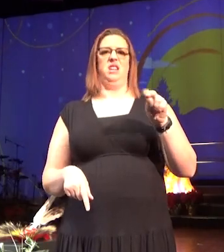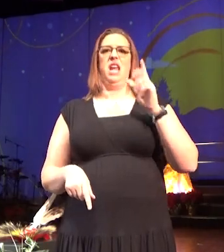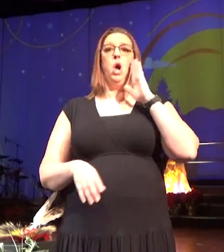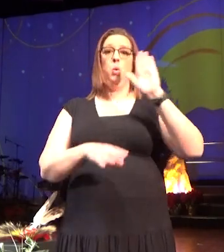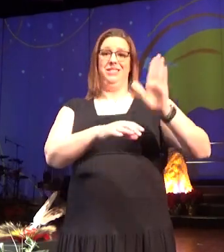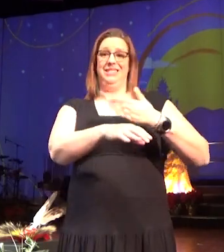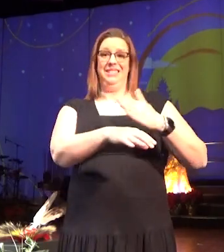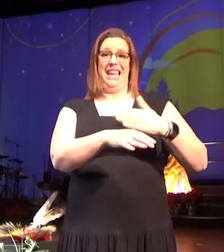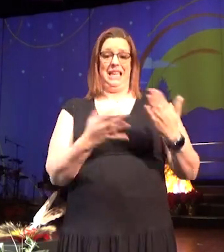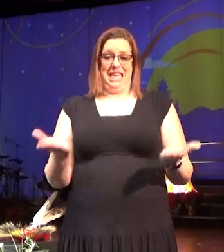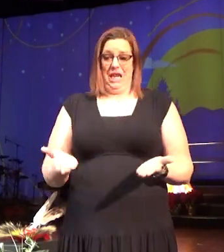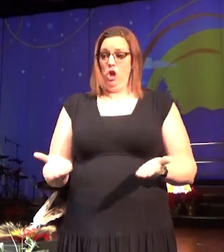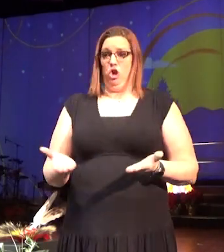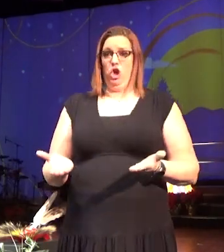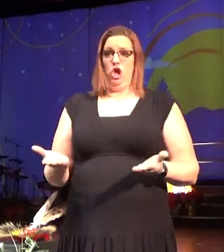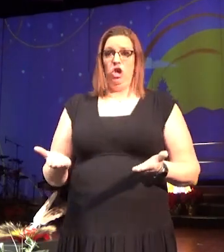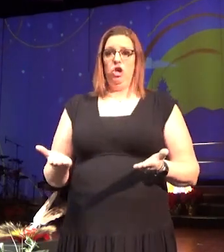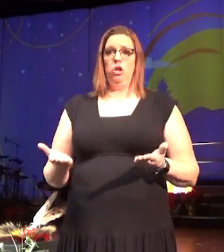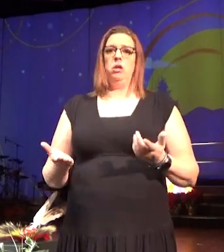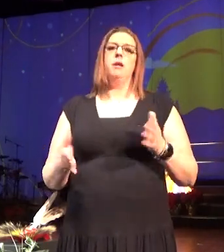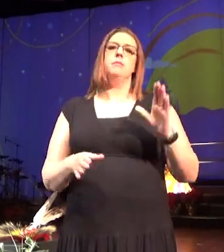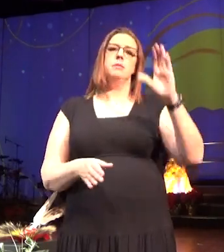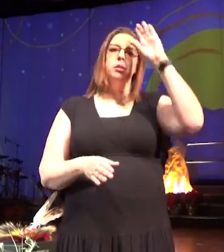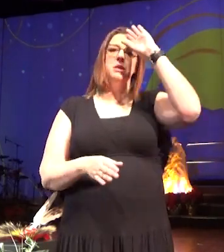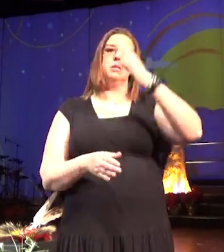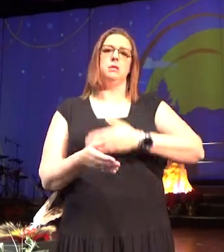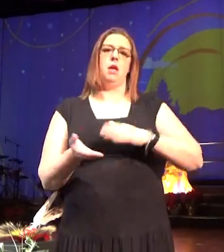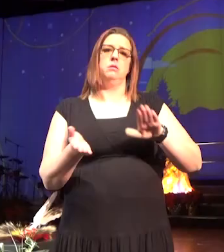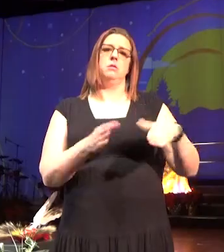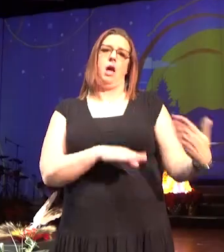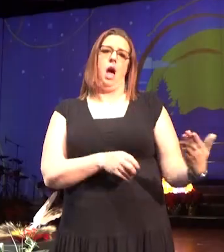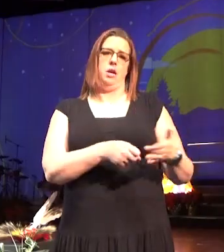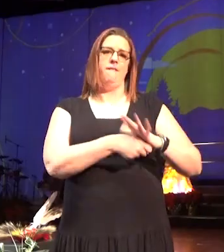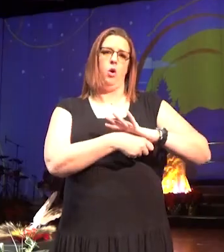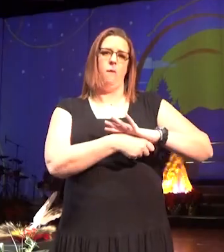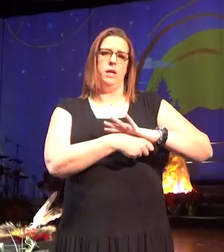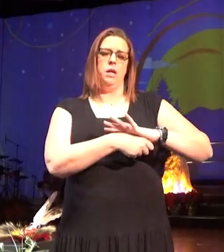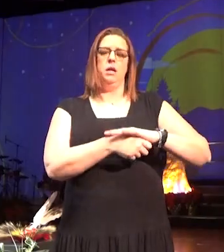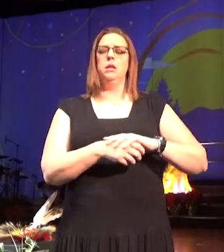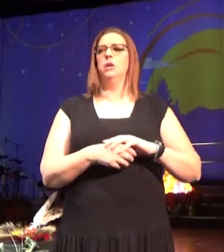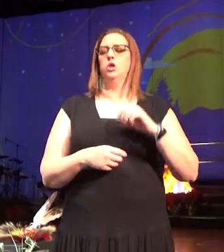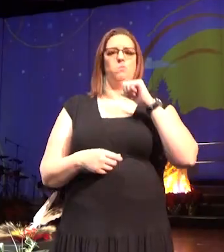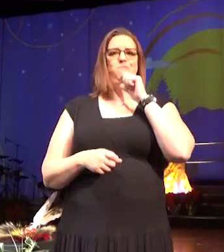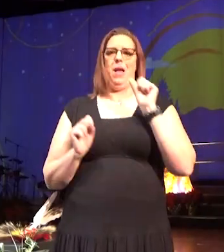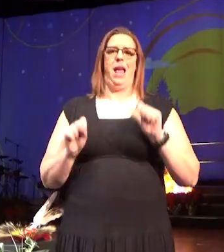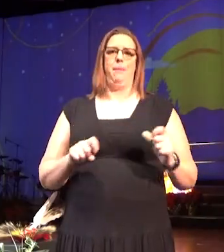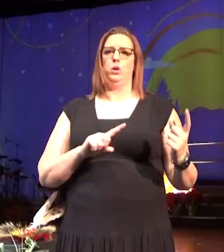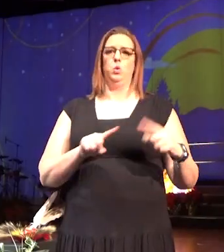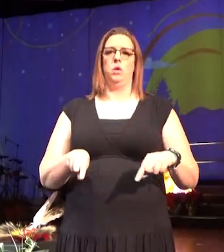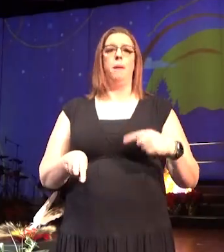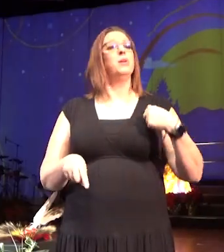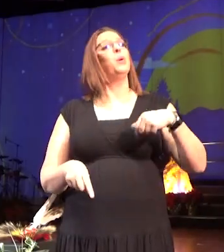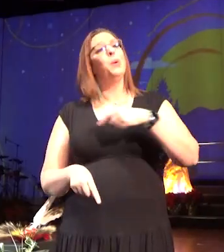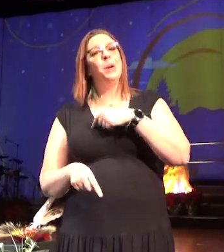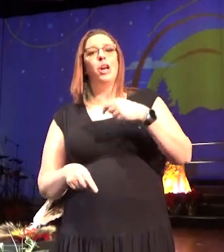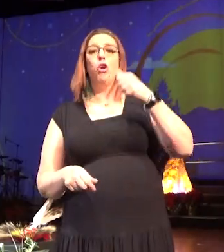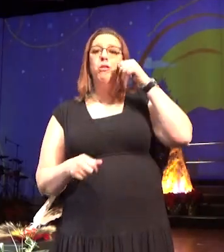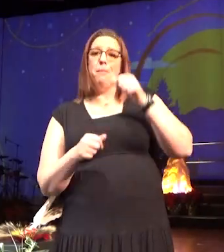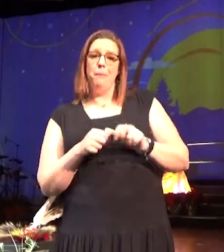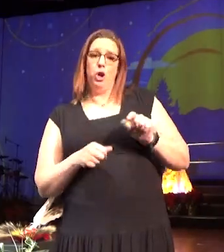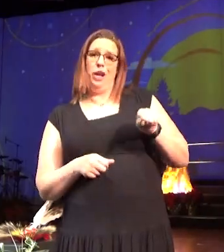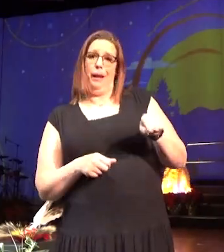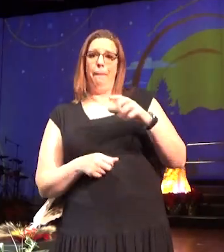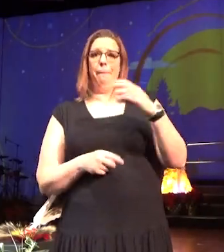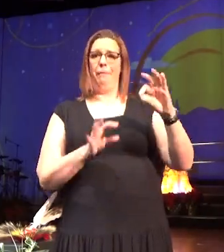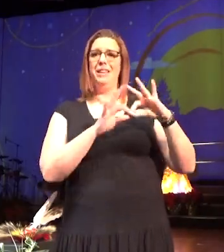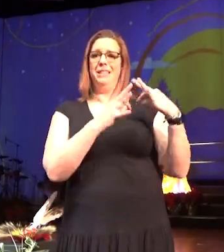sing, perform for us. And his son died of COVID. So he wasn't able to come. So we're going to remember him and his family